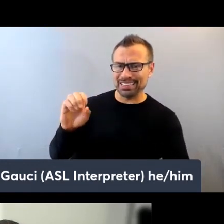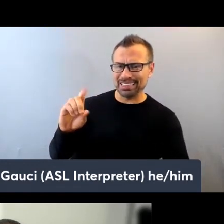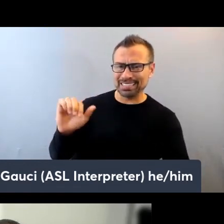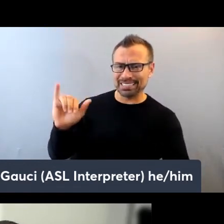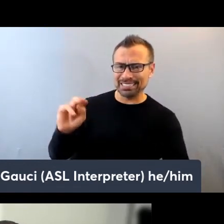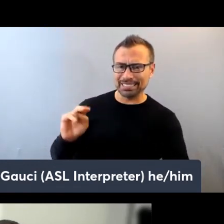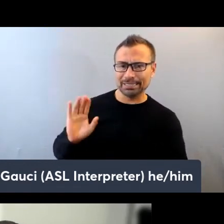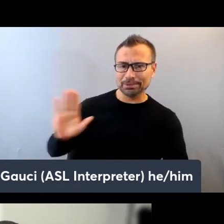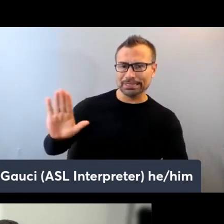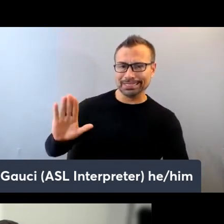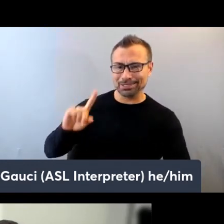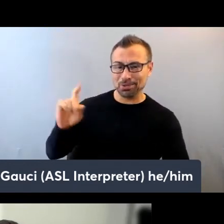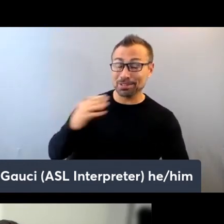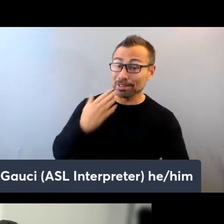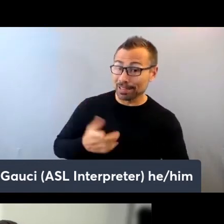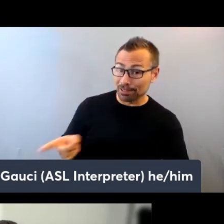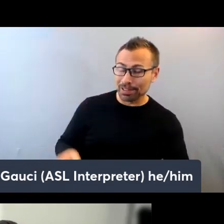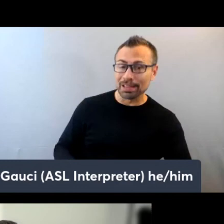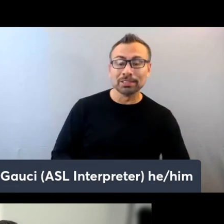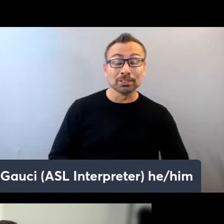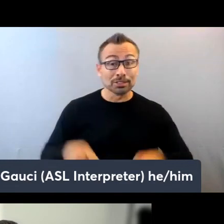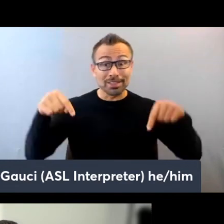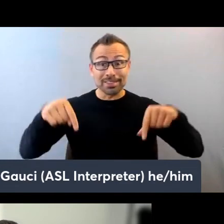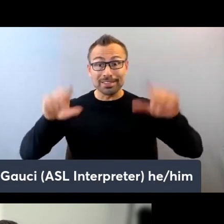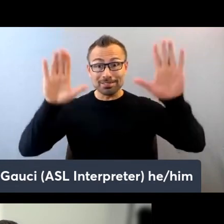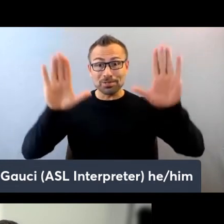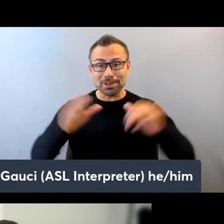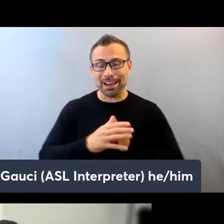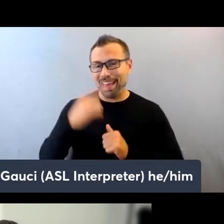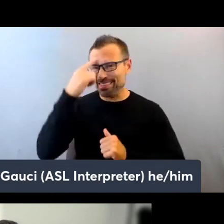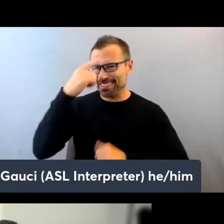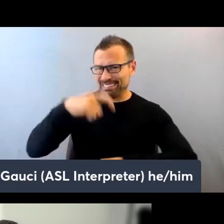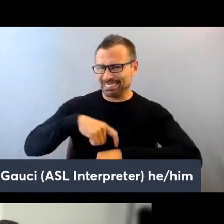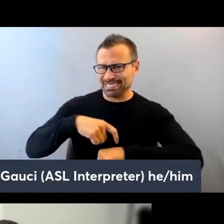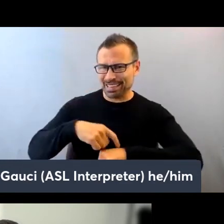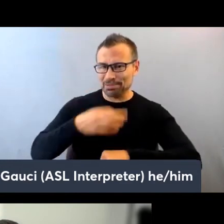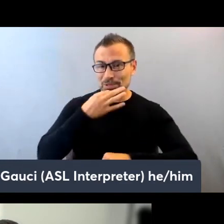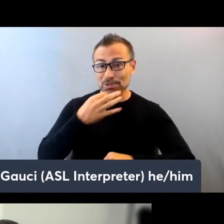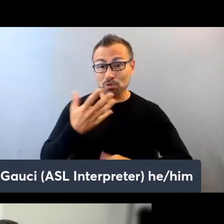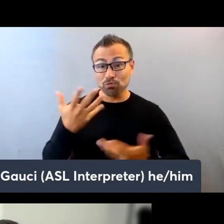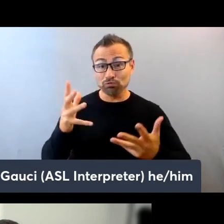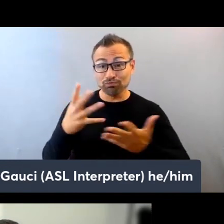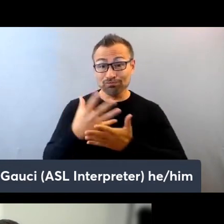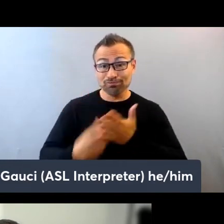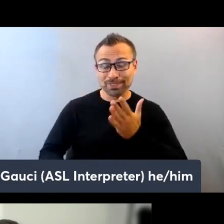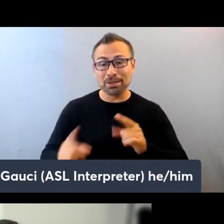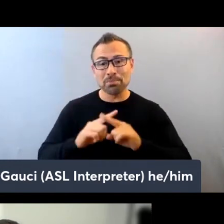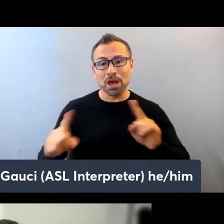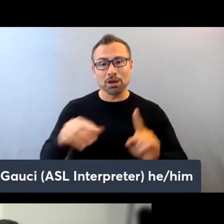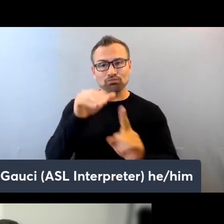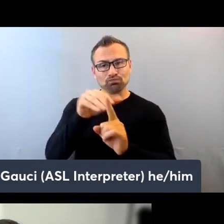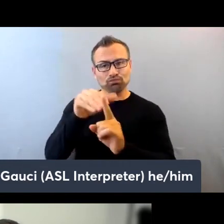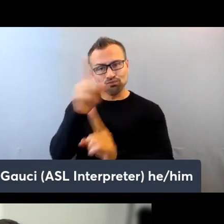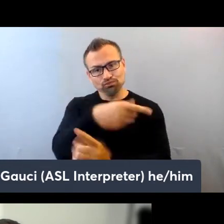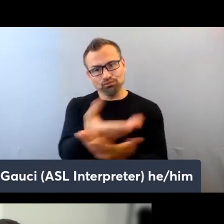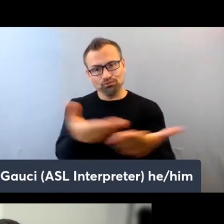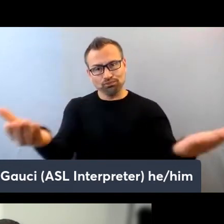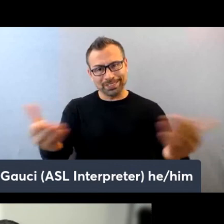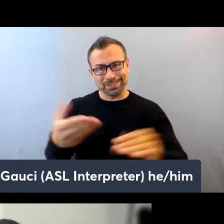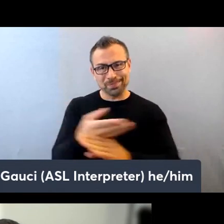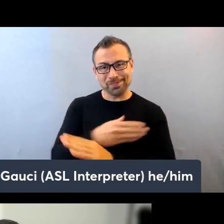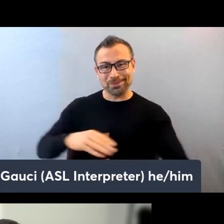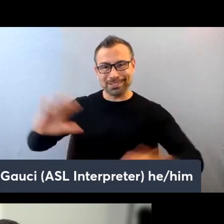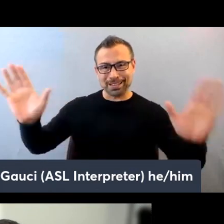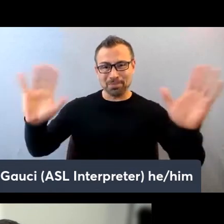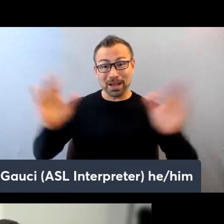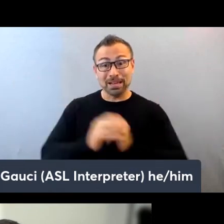this is great. So I think we are almost at time for this session. So I just want to remind everybody before we say goodbye to Court and Joe,